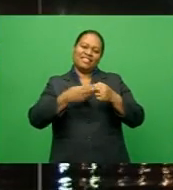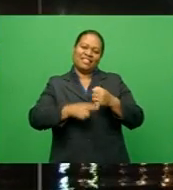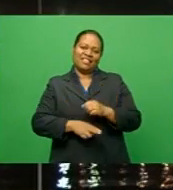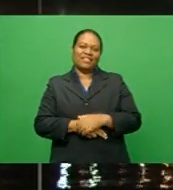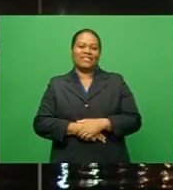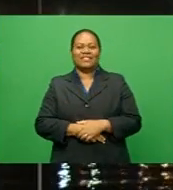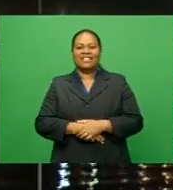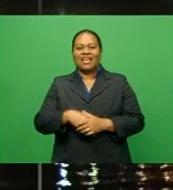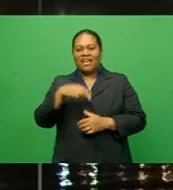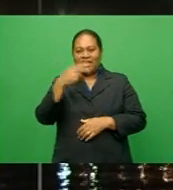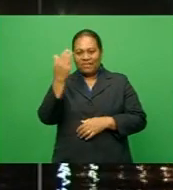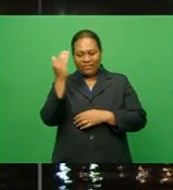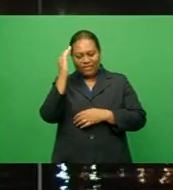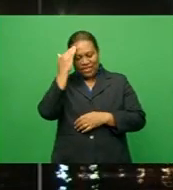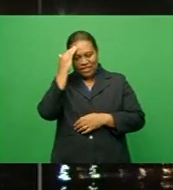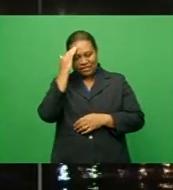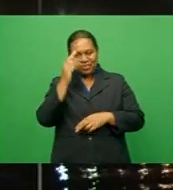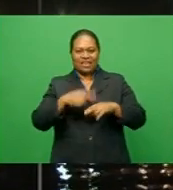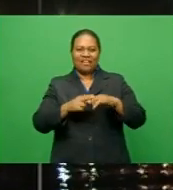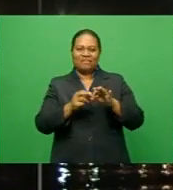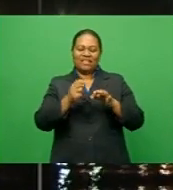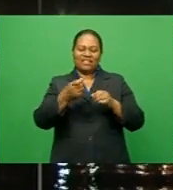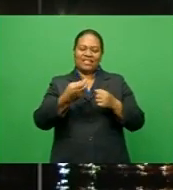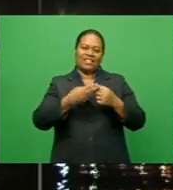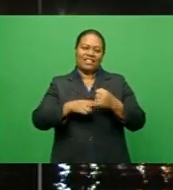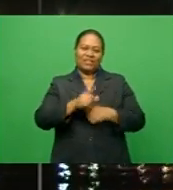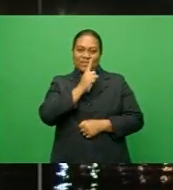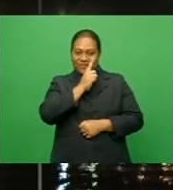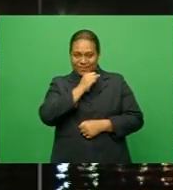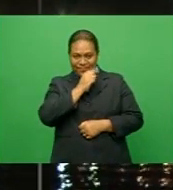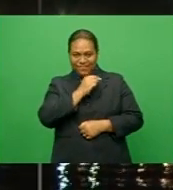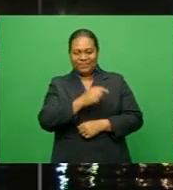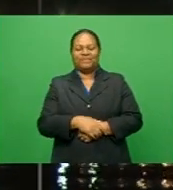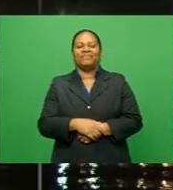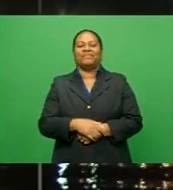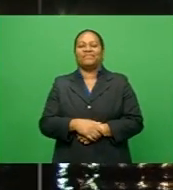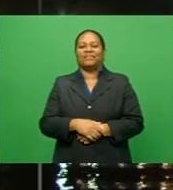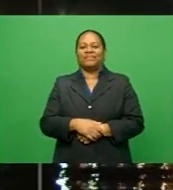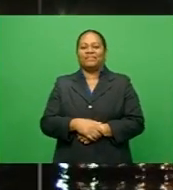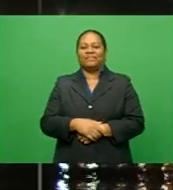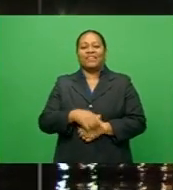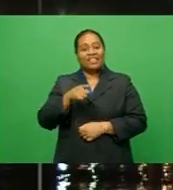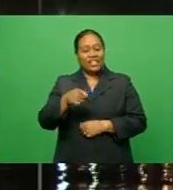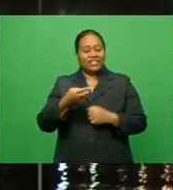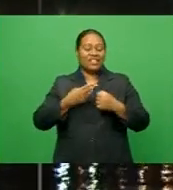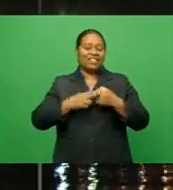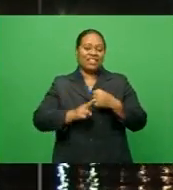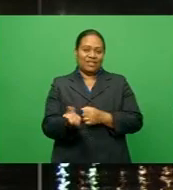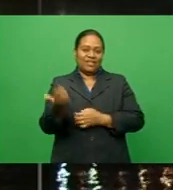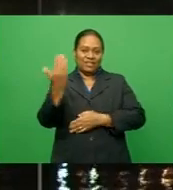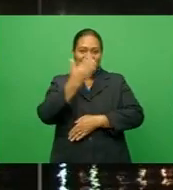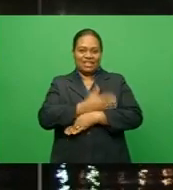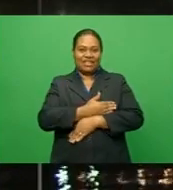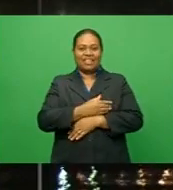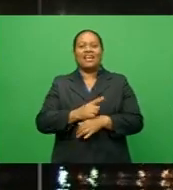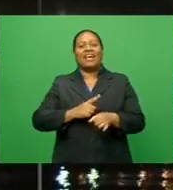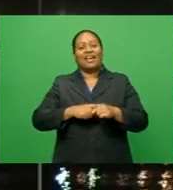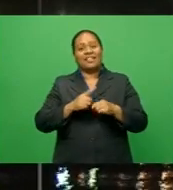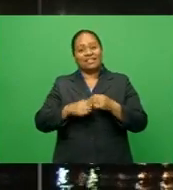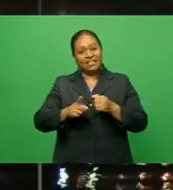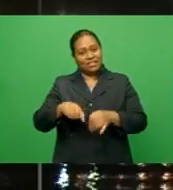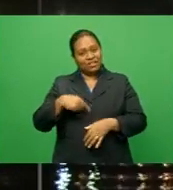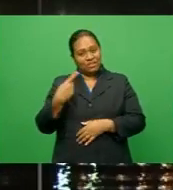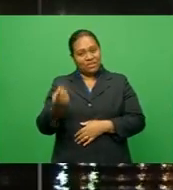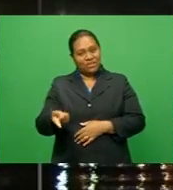fbcnews@fbc.com.fj, via Facebook page FBC News and our Twitter page at FBC_news. That's your news for tonight. Until